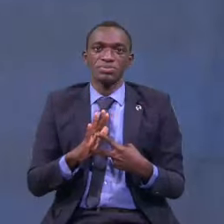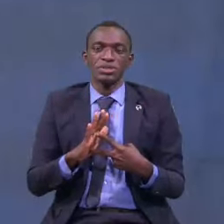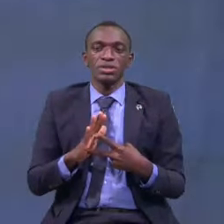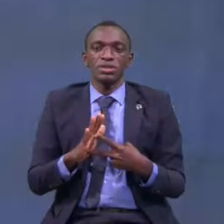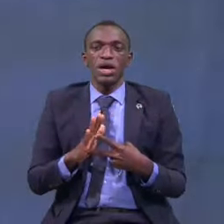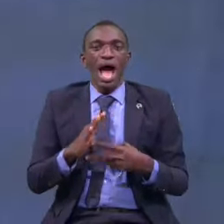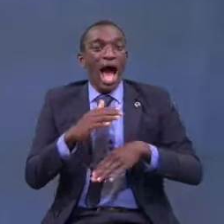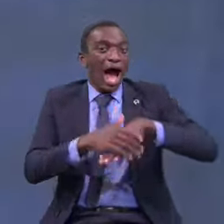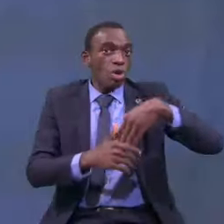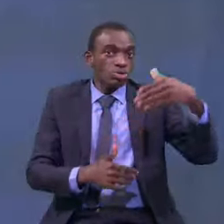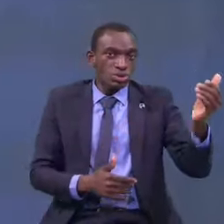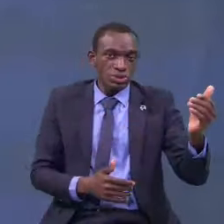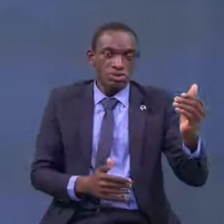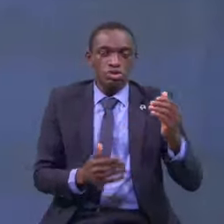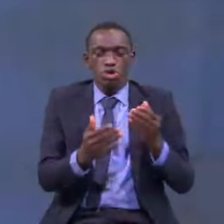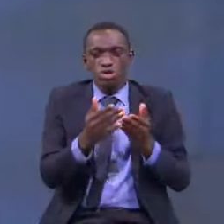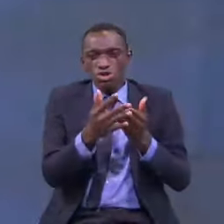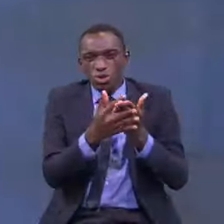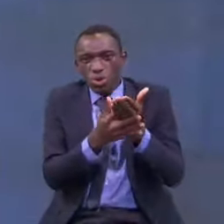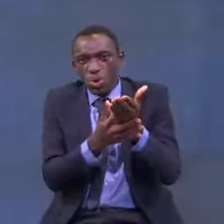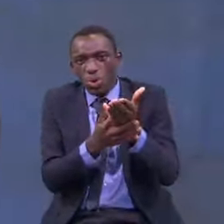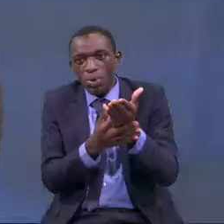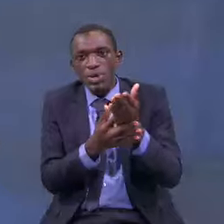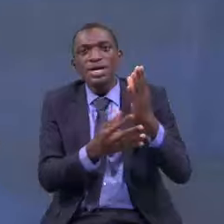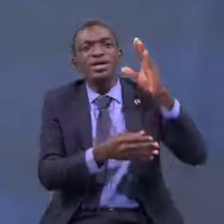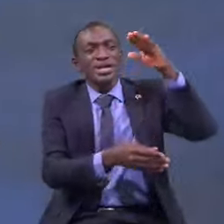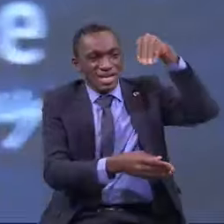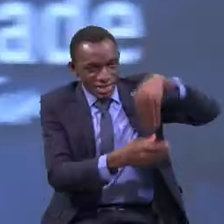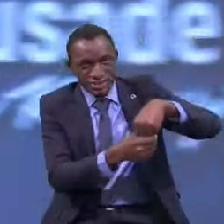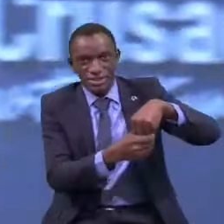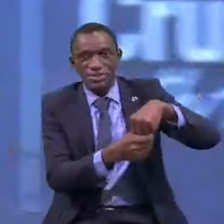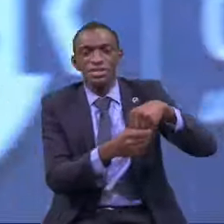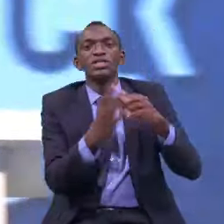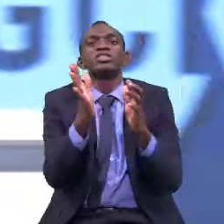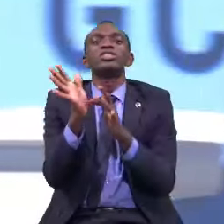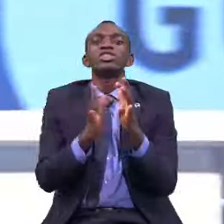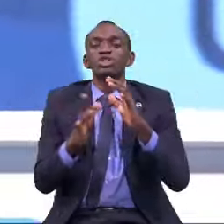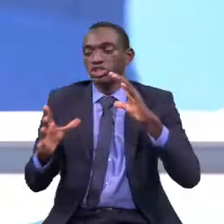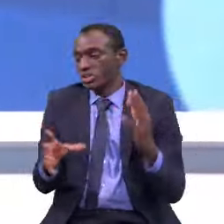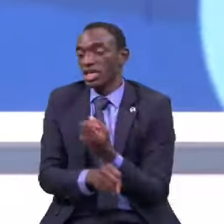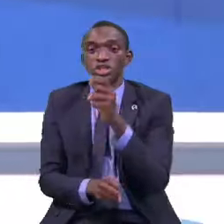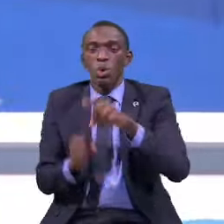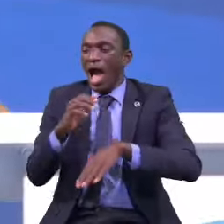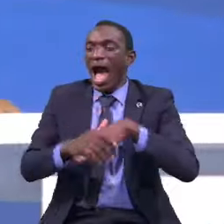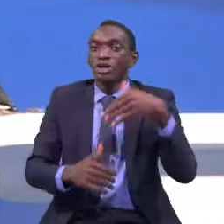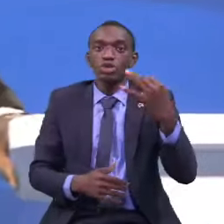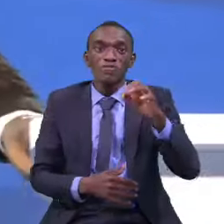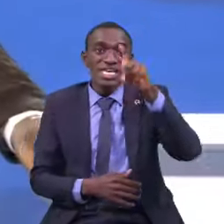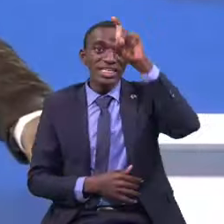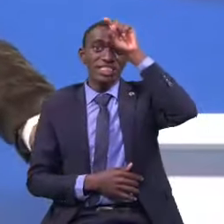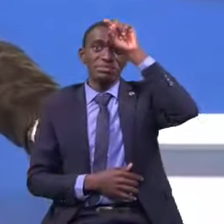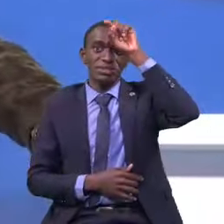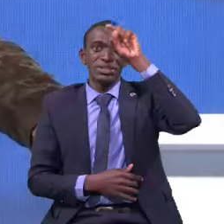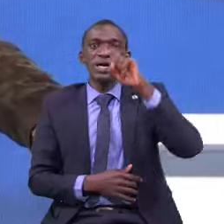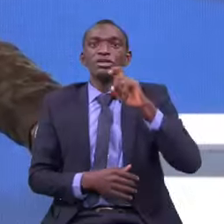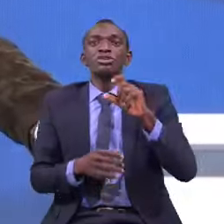Out. Through. In. He takes you out of Egypt so he